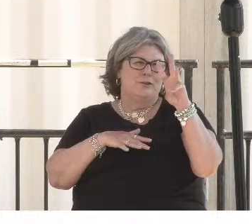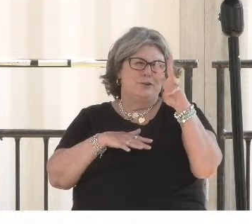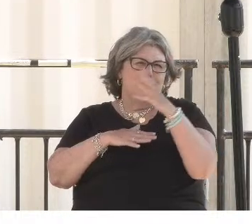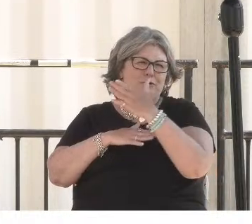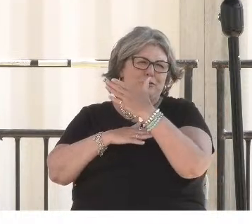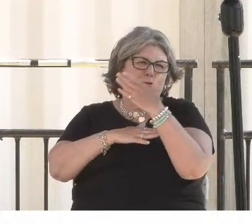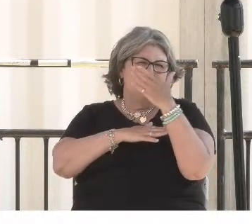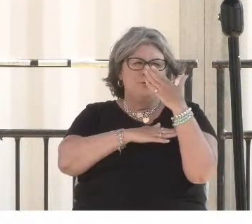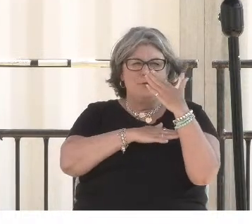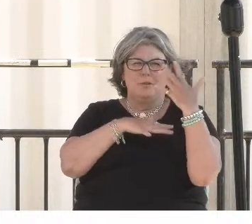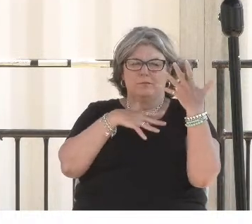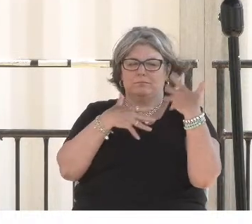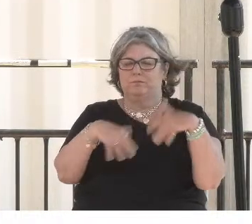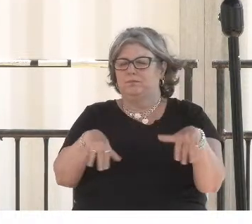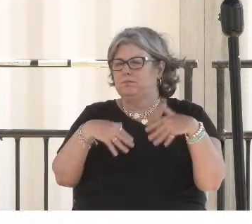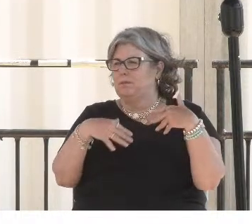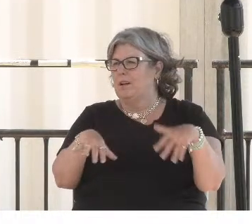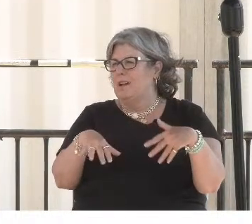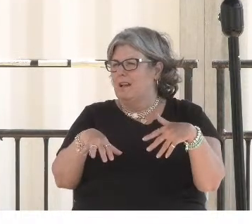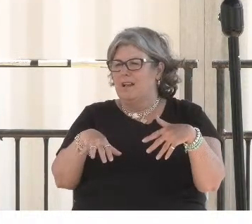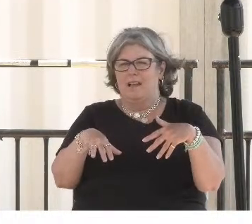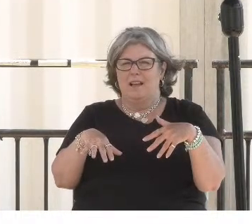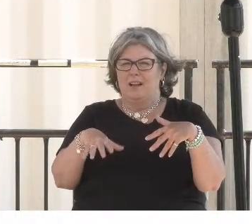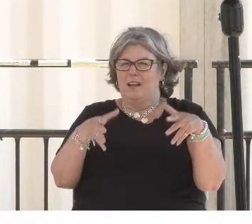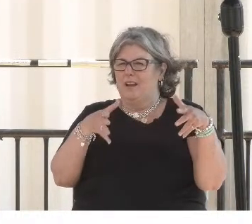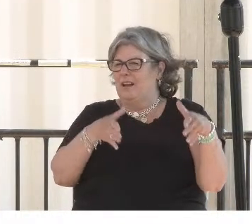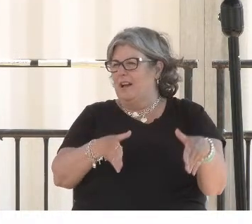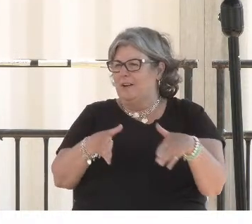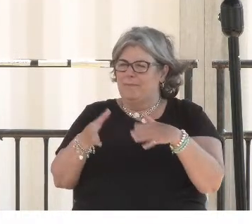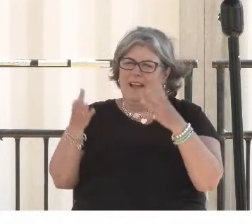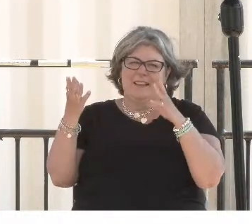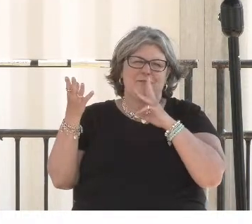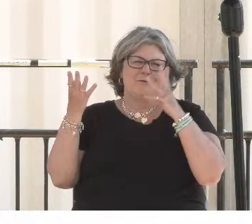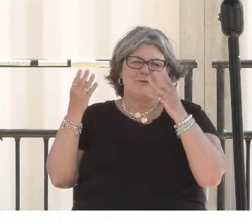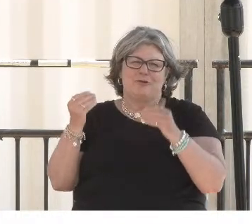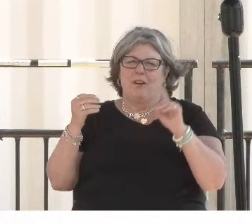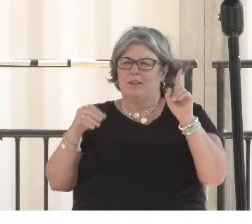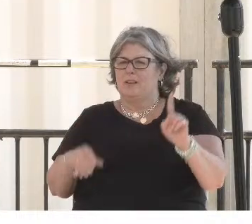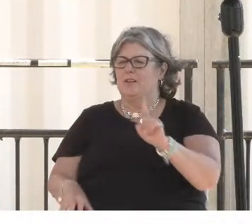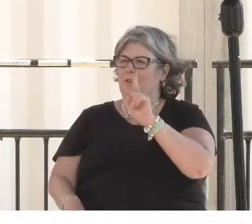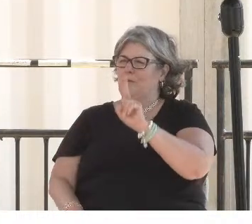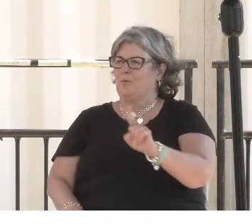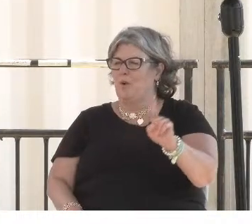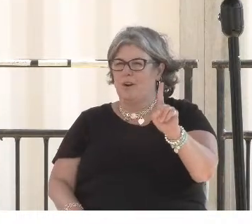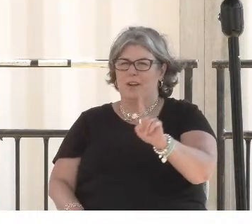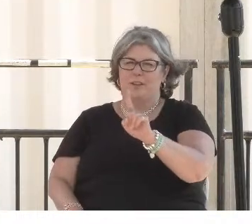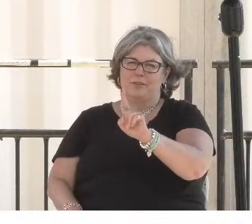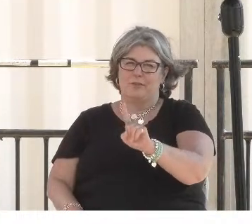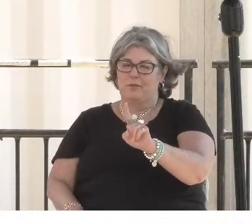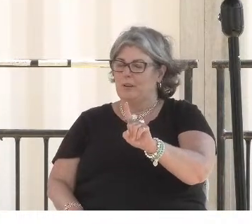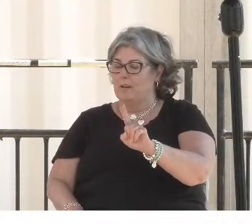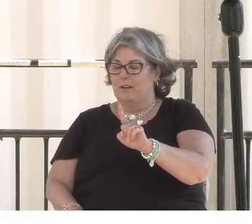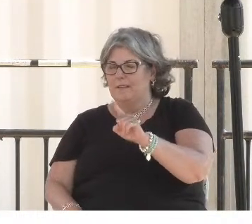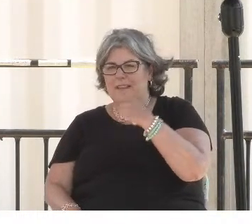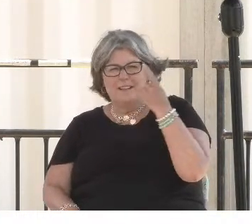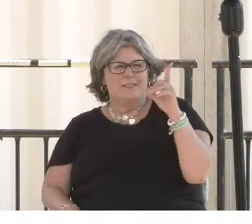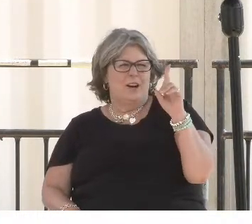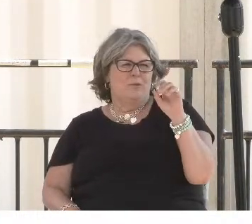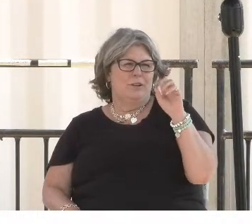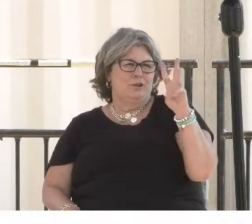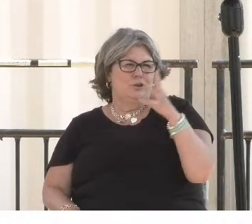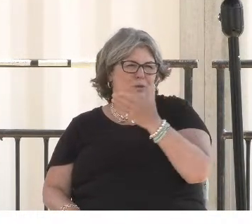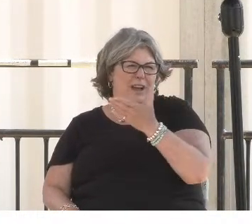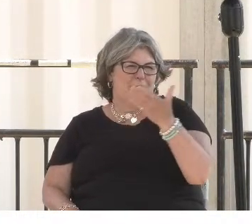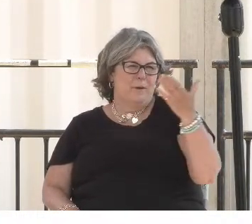extreme that our pants are absolutely soaked walking through And that's not a rainfall, that's just dew every